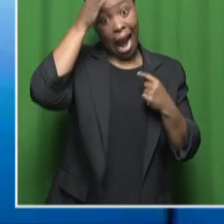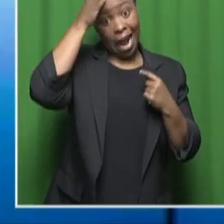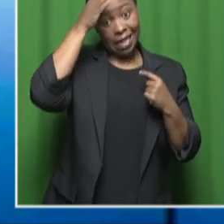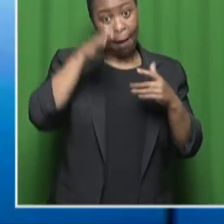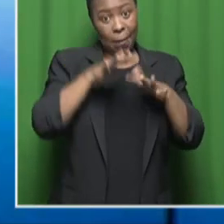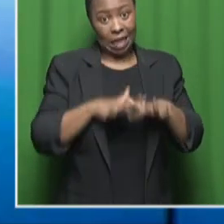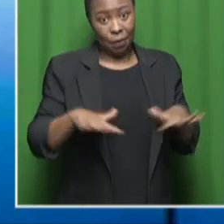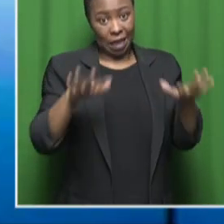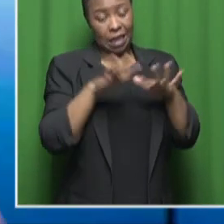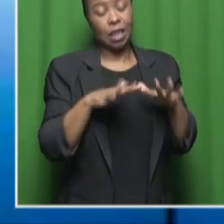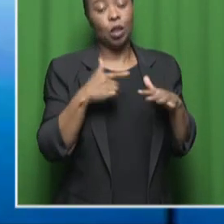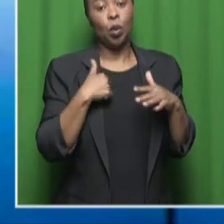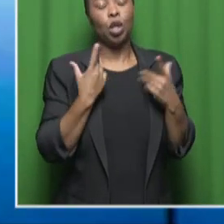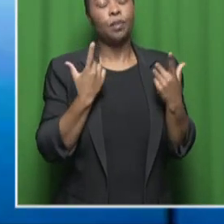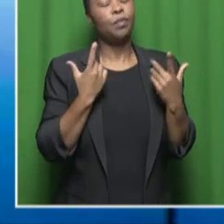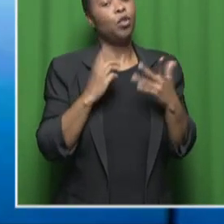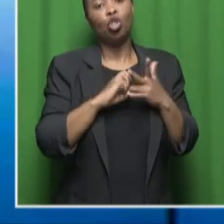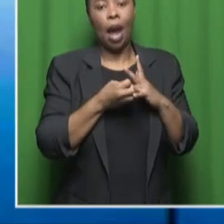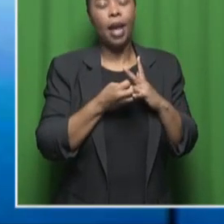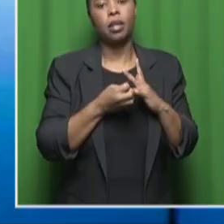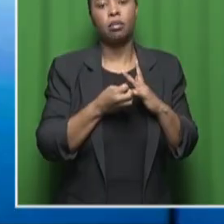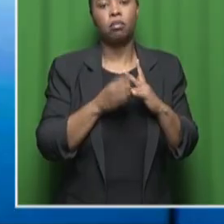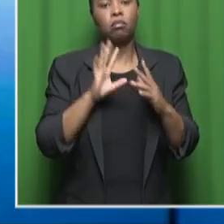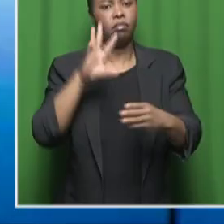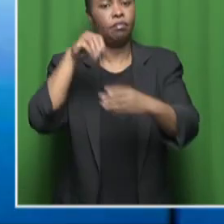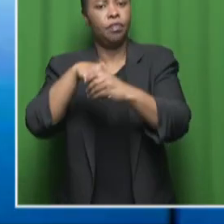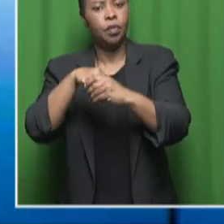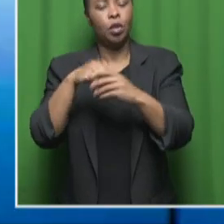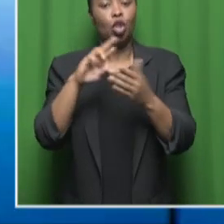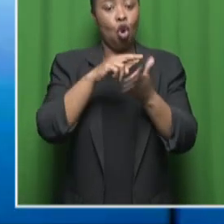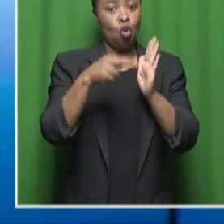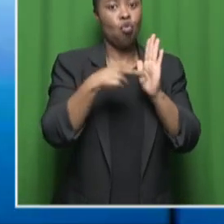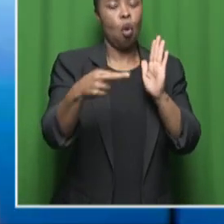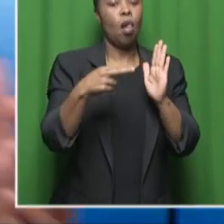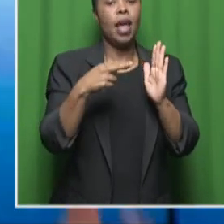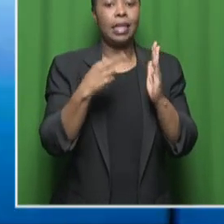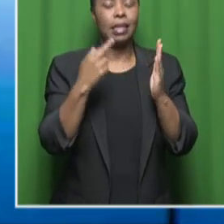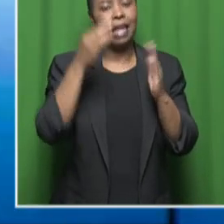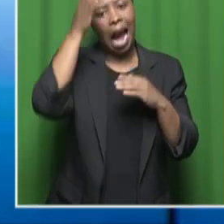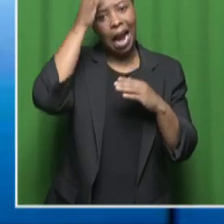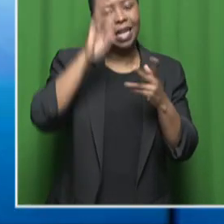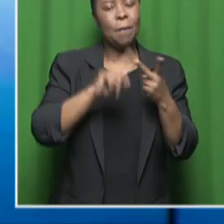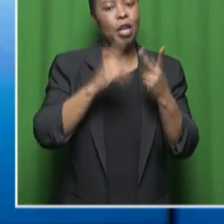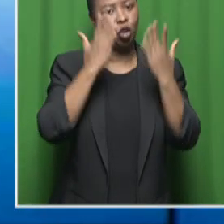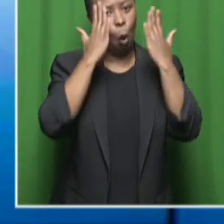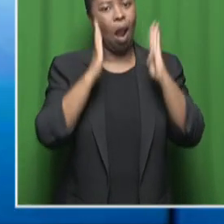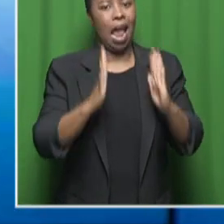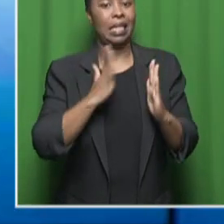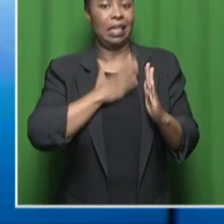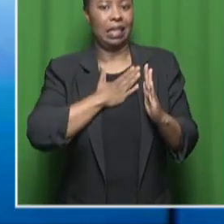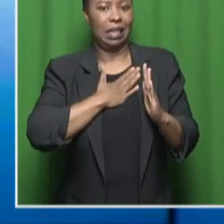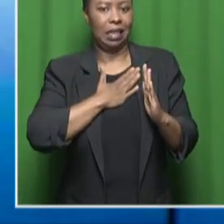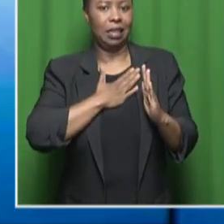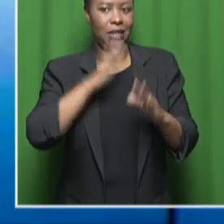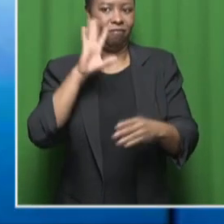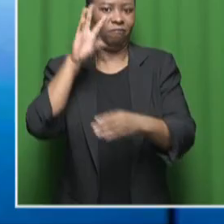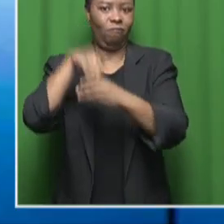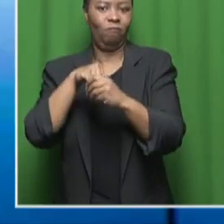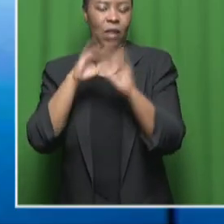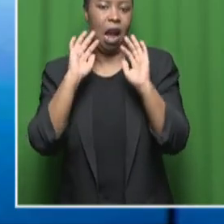of trying to see what role, we can play as academics, as scholars in the society that we're living in. So how do we